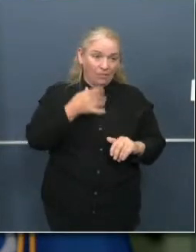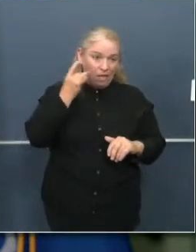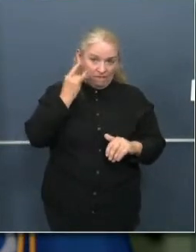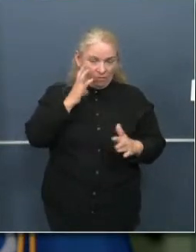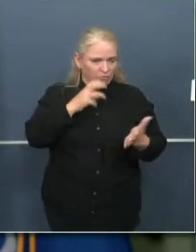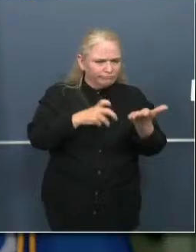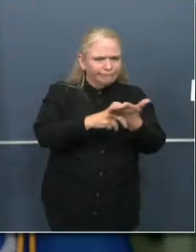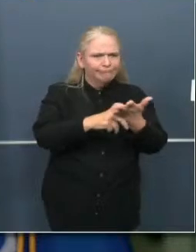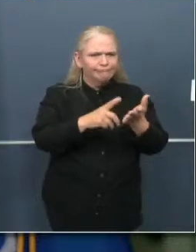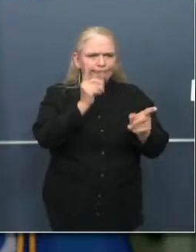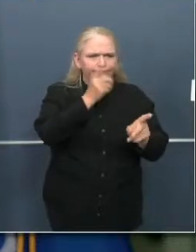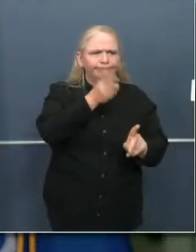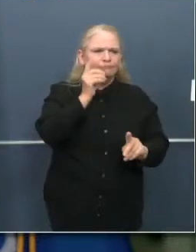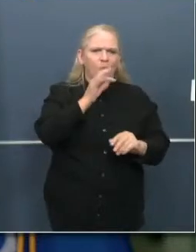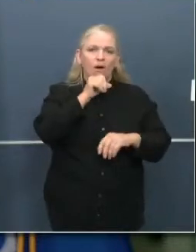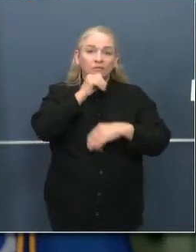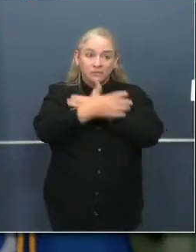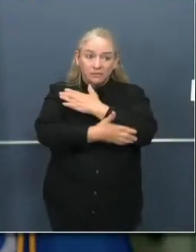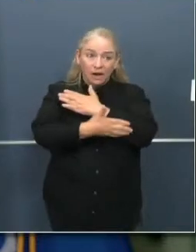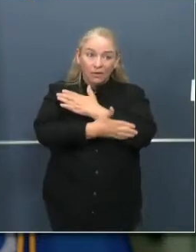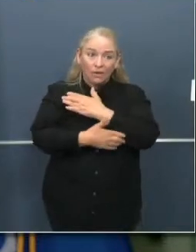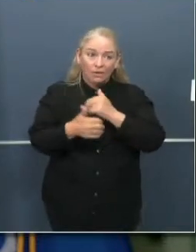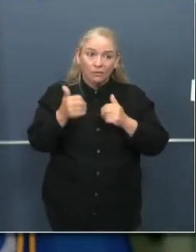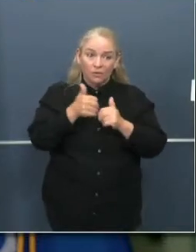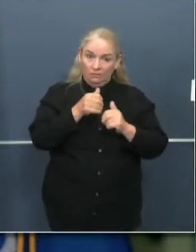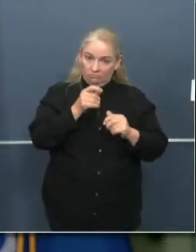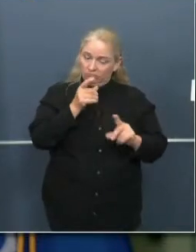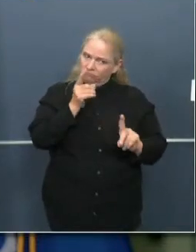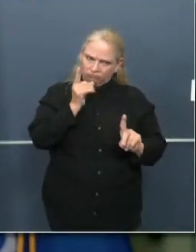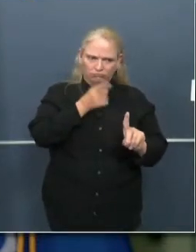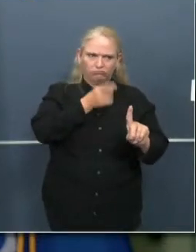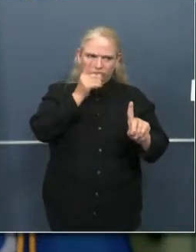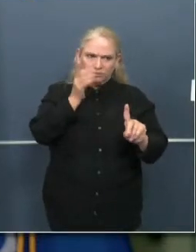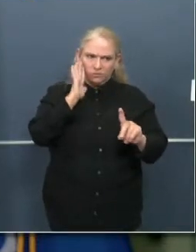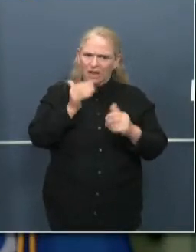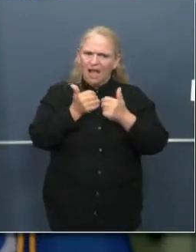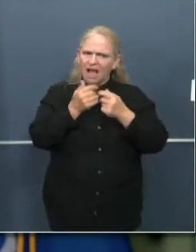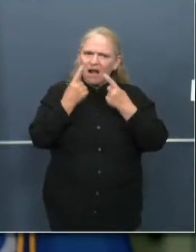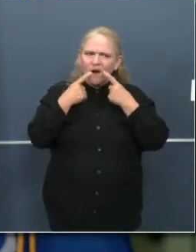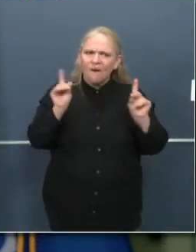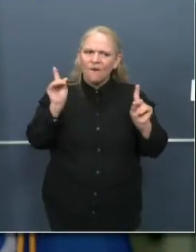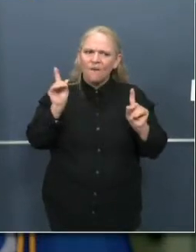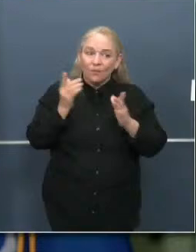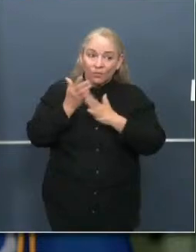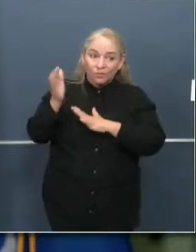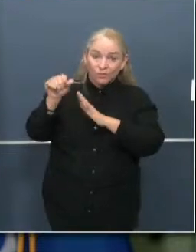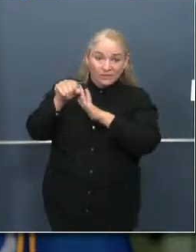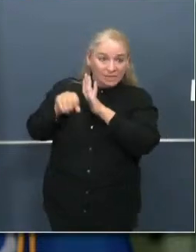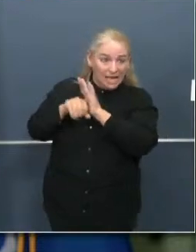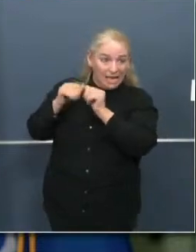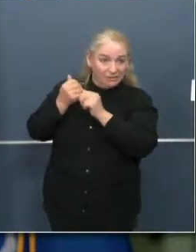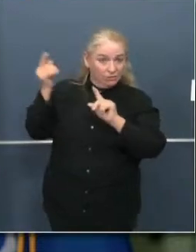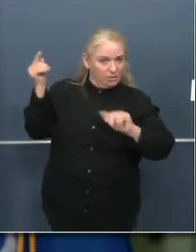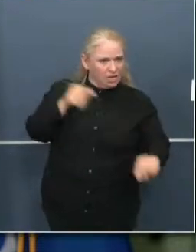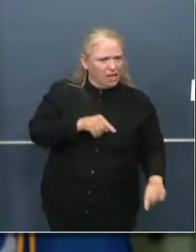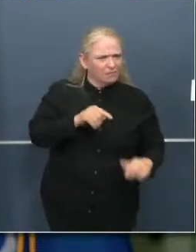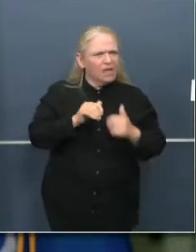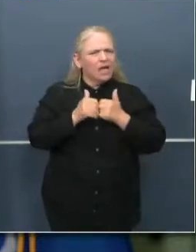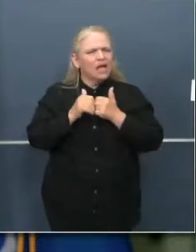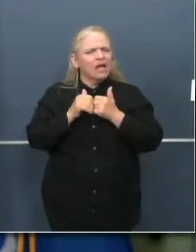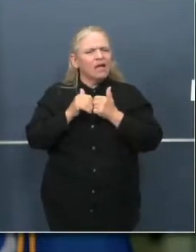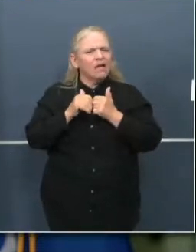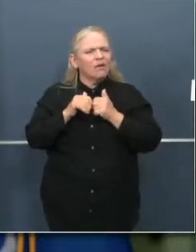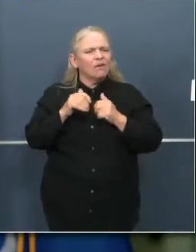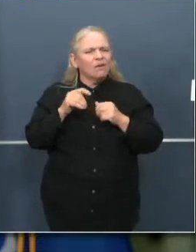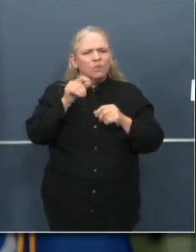agencies? Well, no, it's not best left to the state. Quite the contrary. It's best left to local with support of